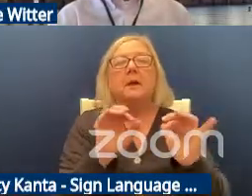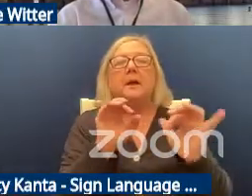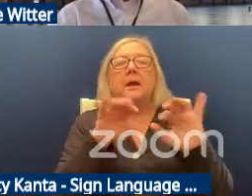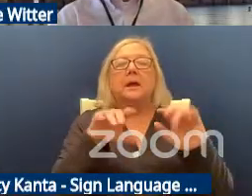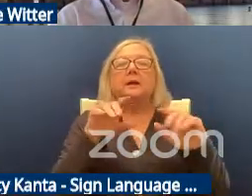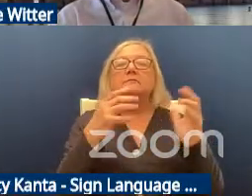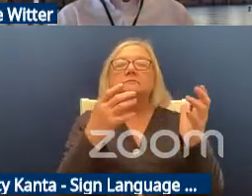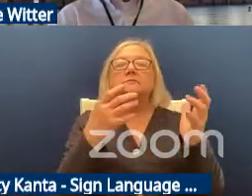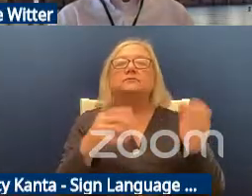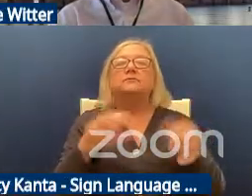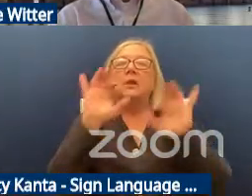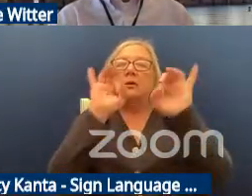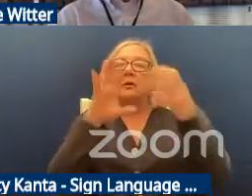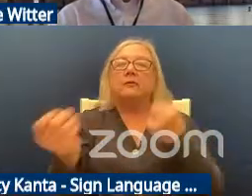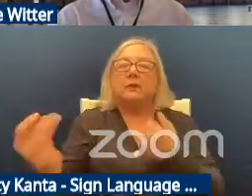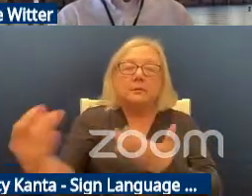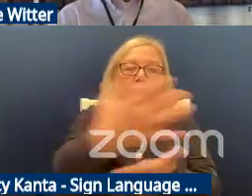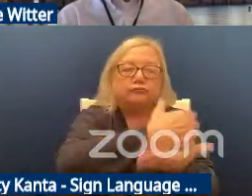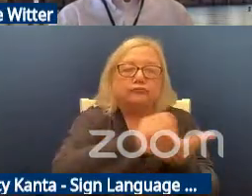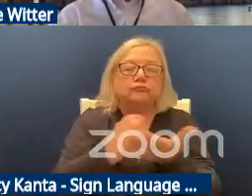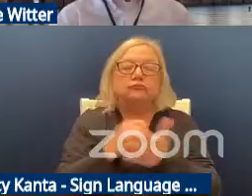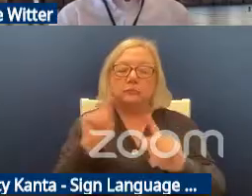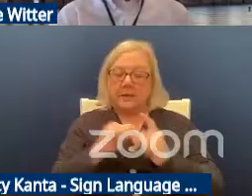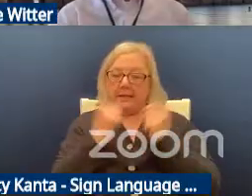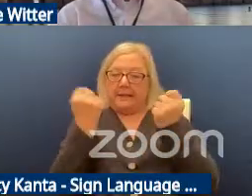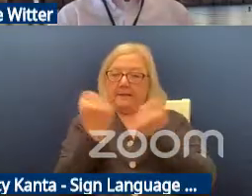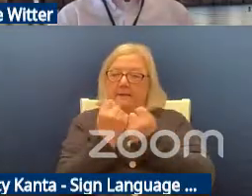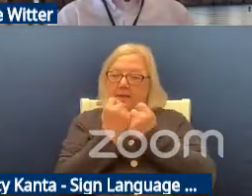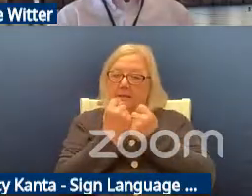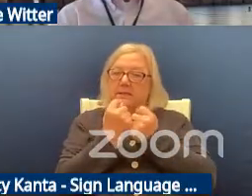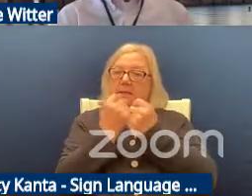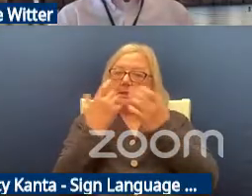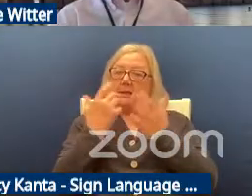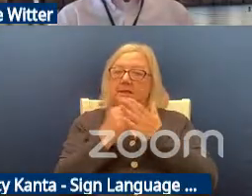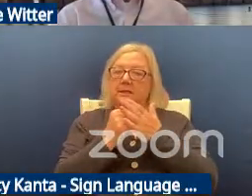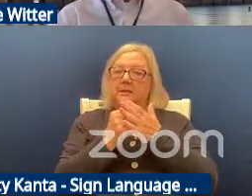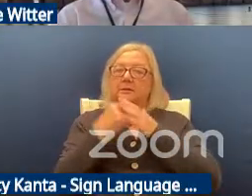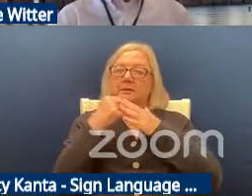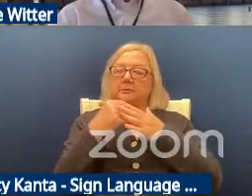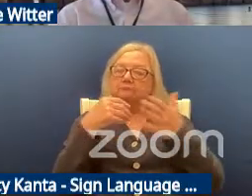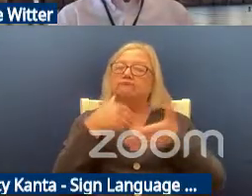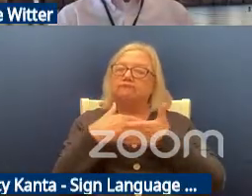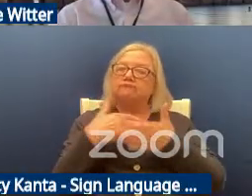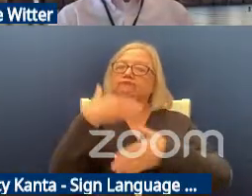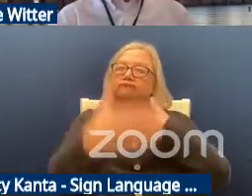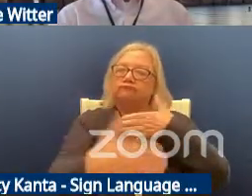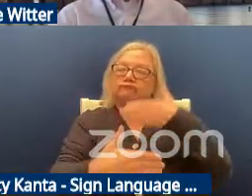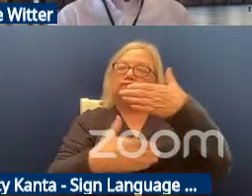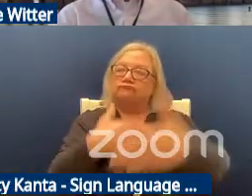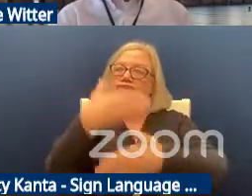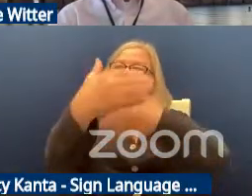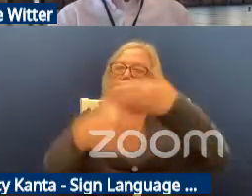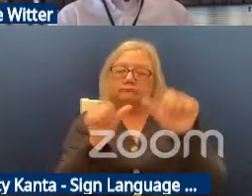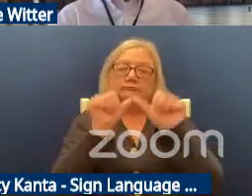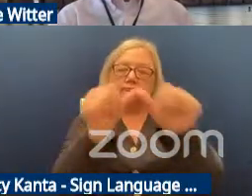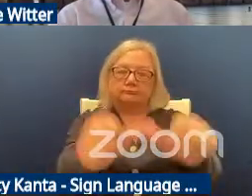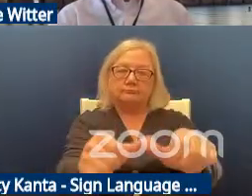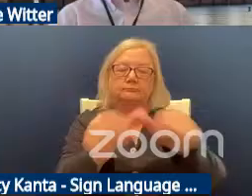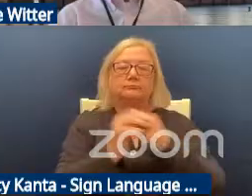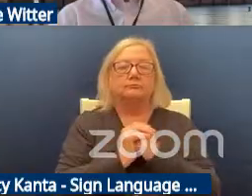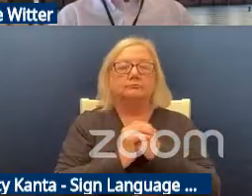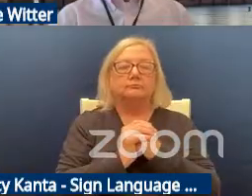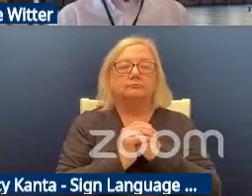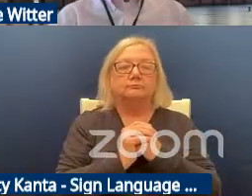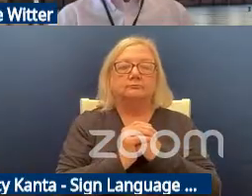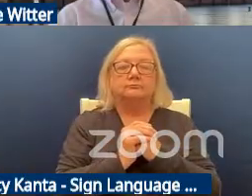into the process to help keep these things moving forward. But yeah, we aren't done with this by